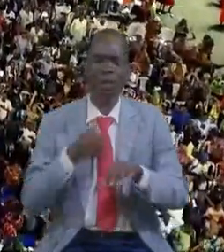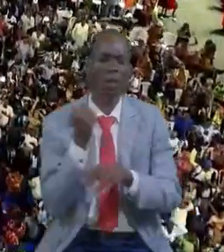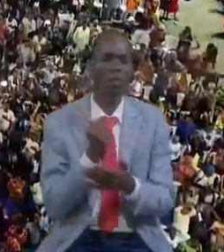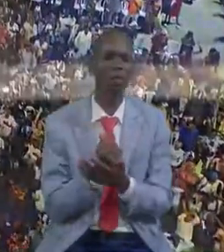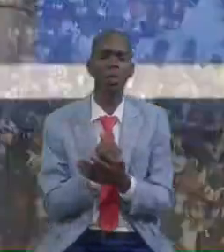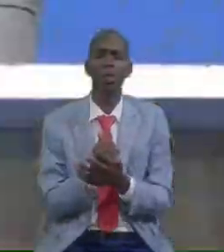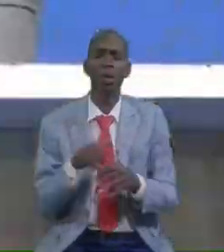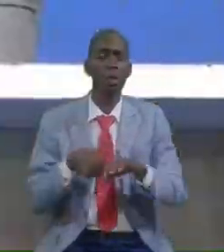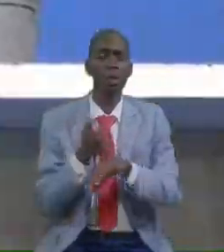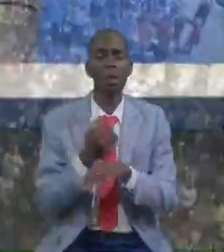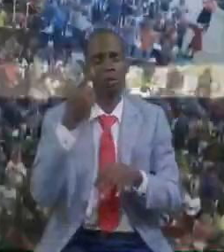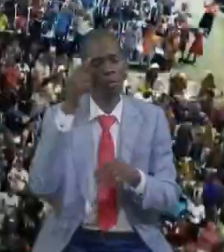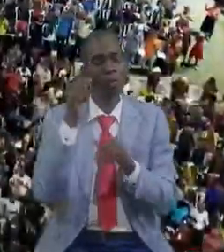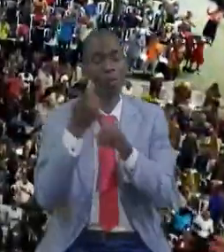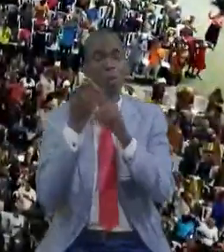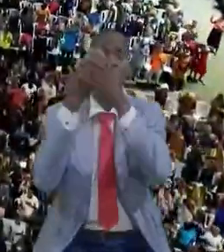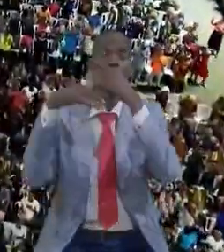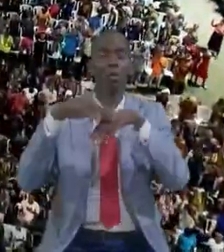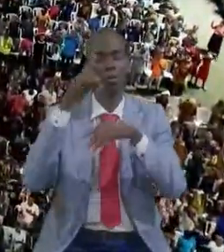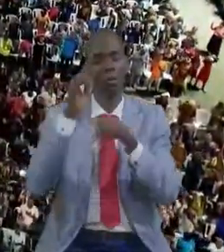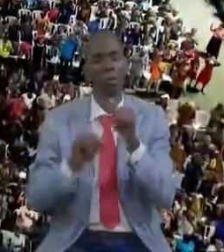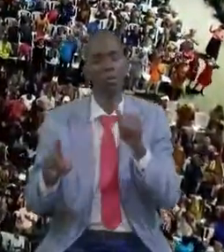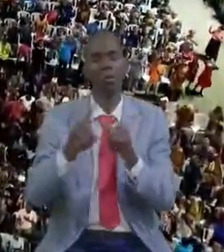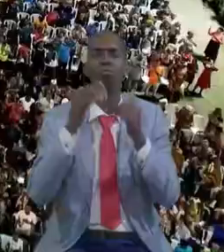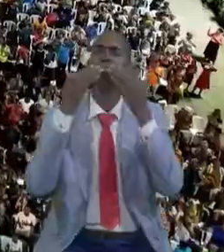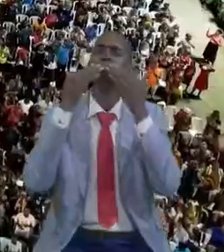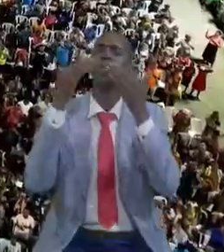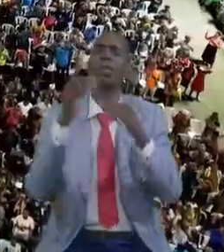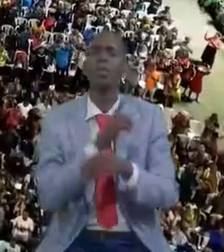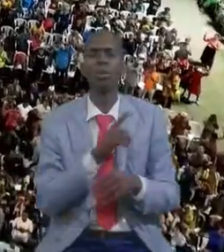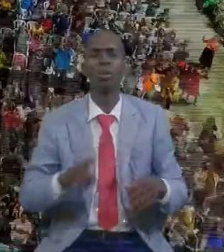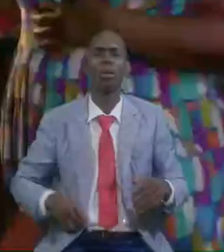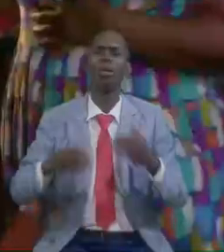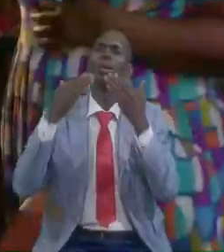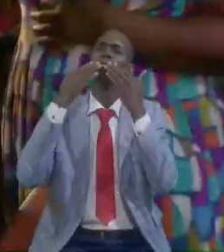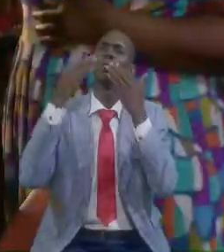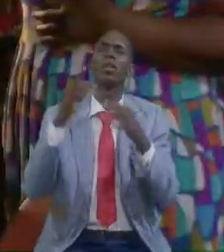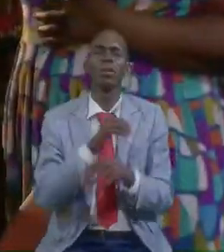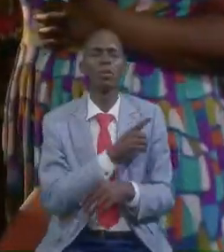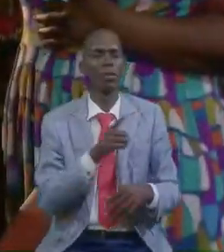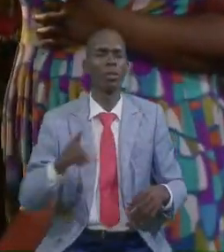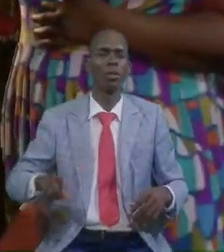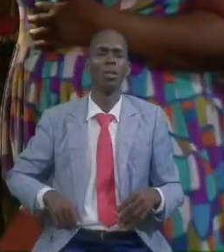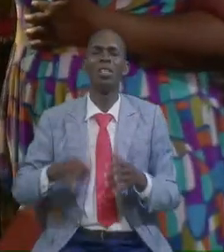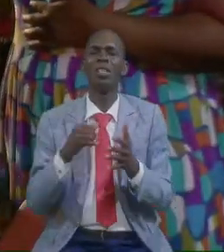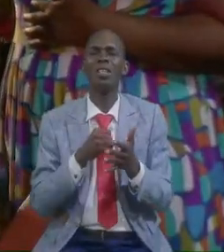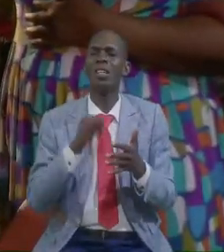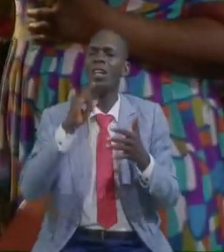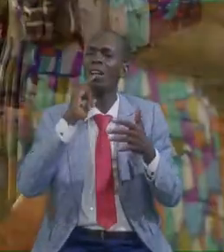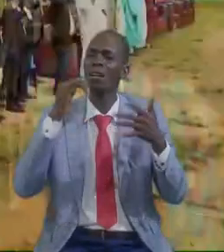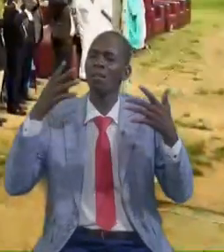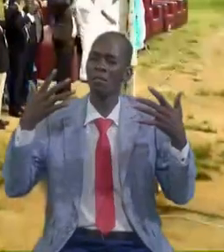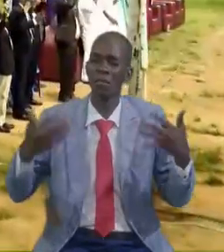heaven for everyone. Thank you, Lord. Thank you, Lord. It is